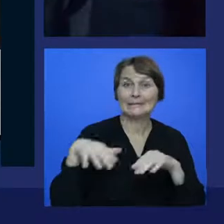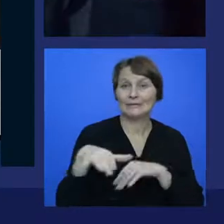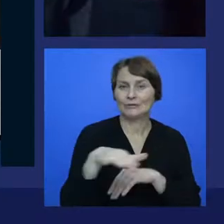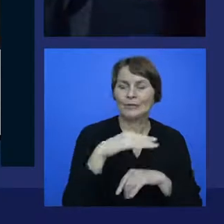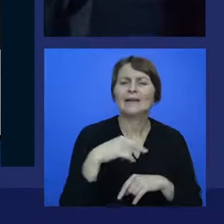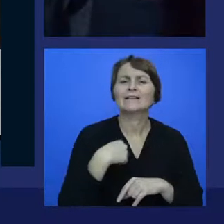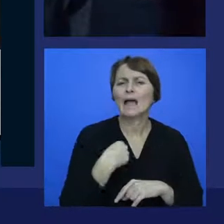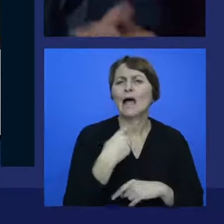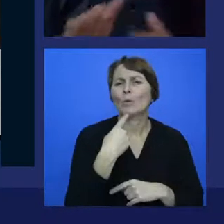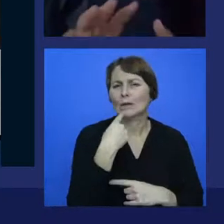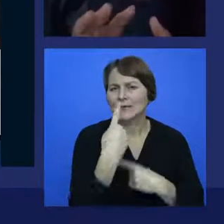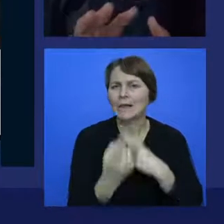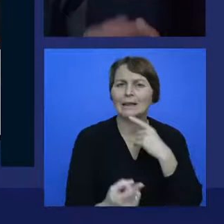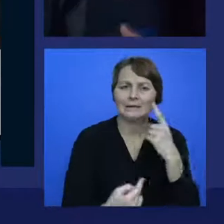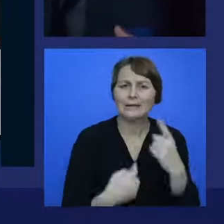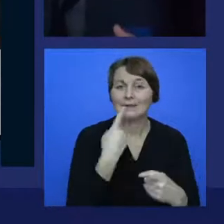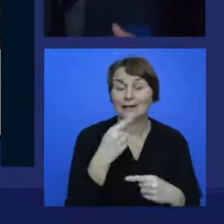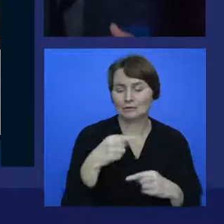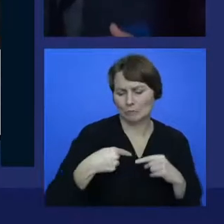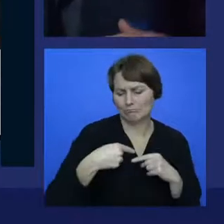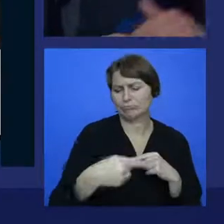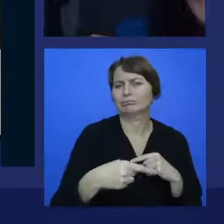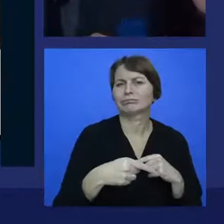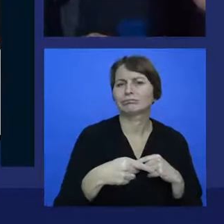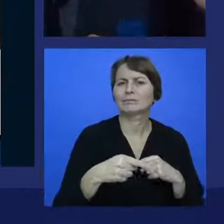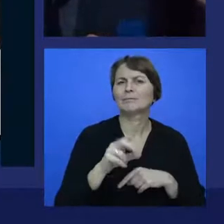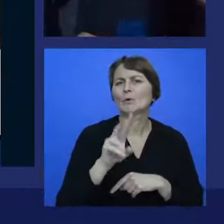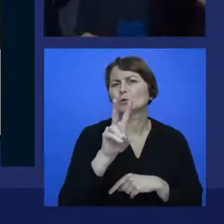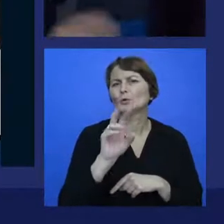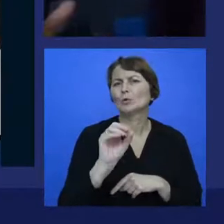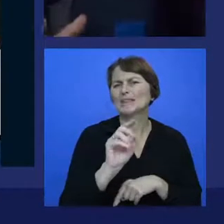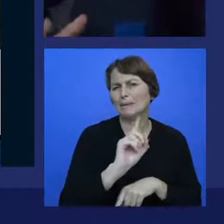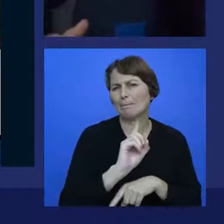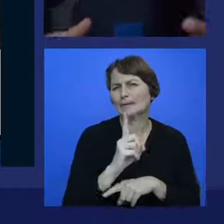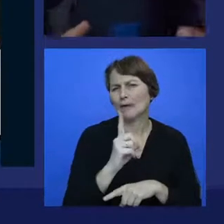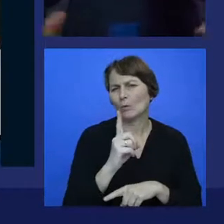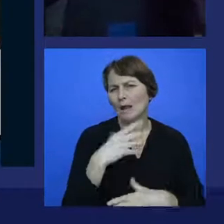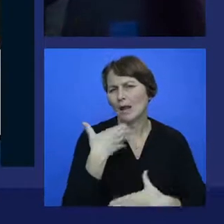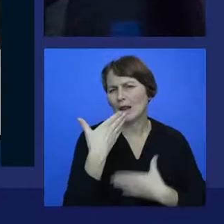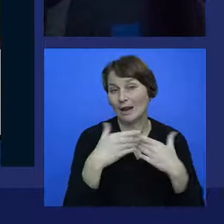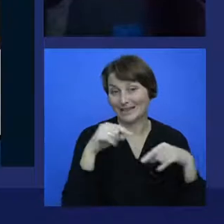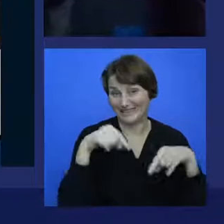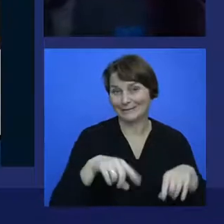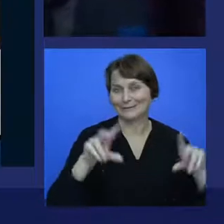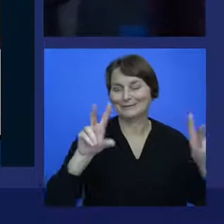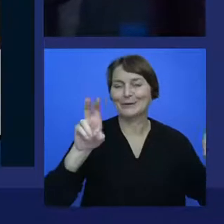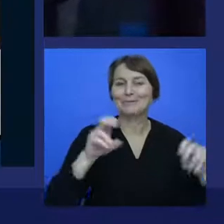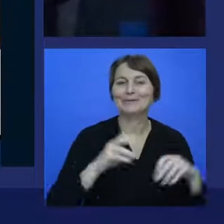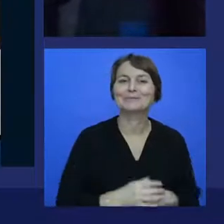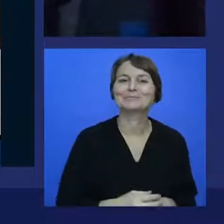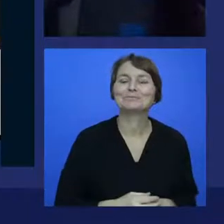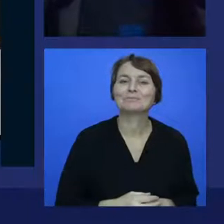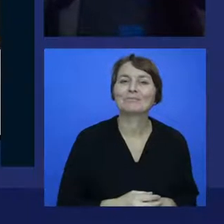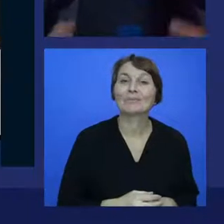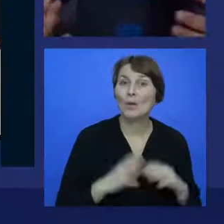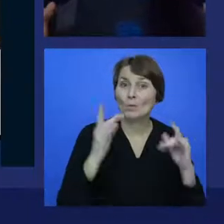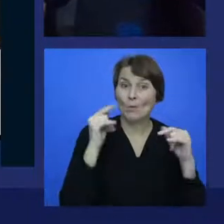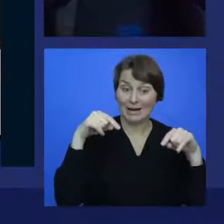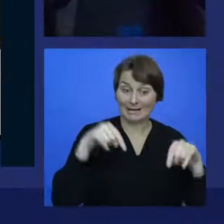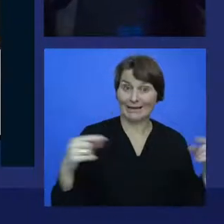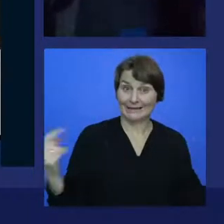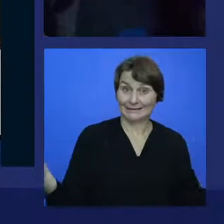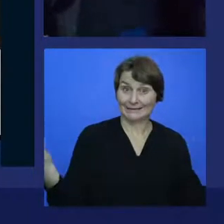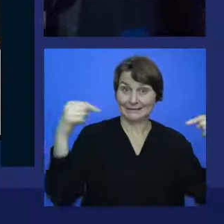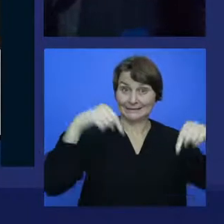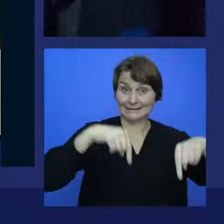I'll focus on over the next 20 minutes or so. But before that, the reason I even got to Alexa is because I had